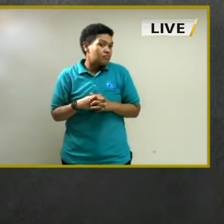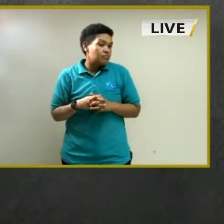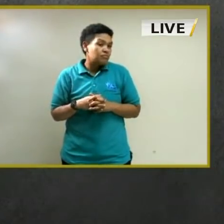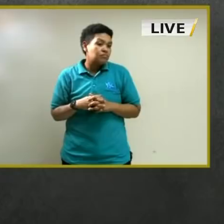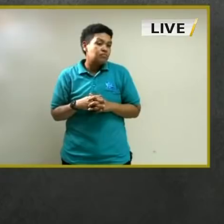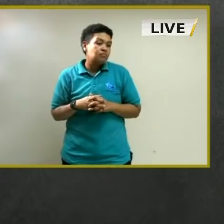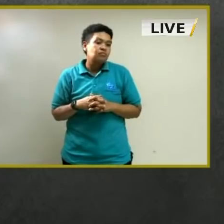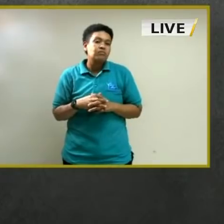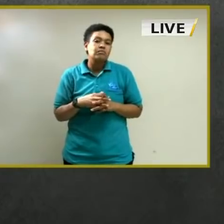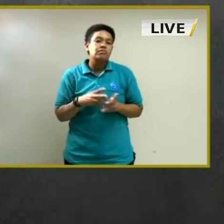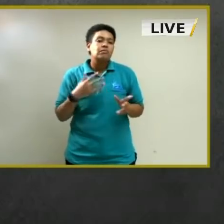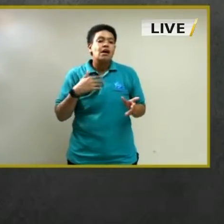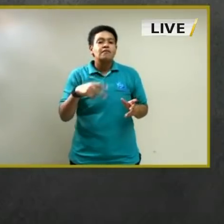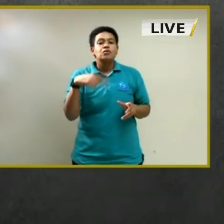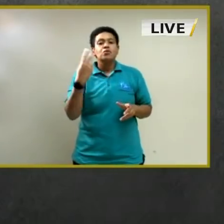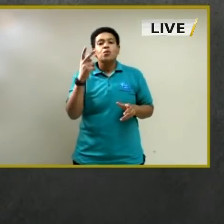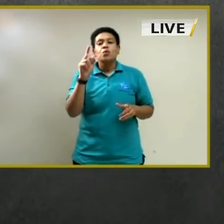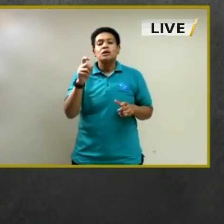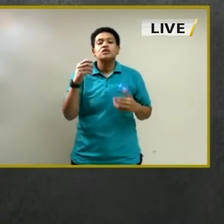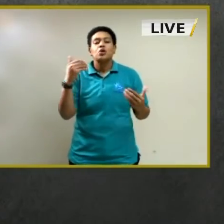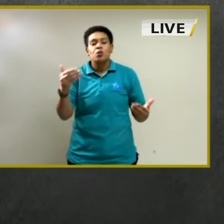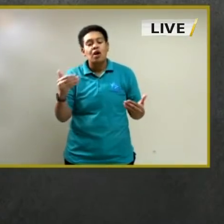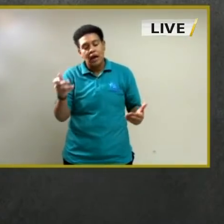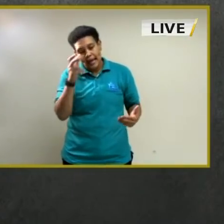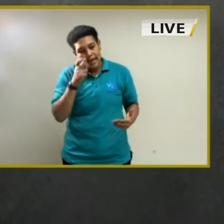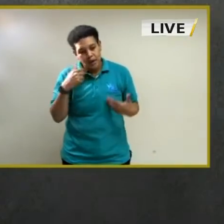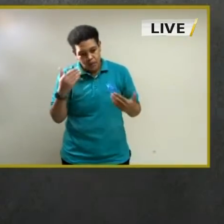I have two questions.